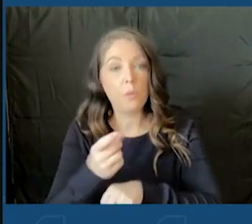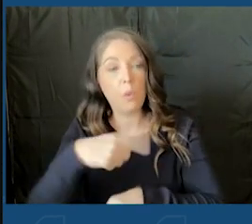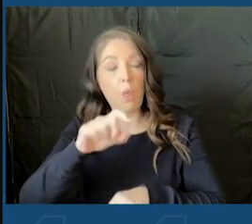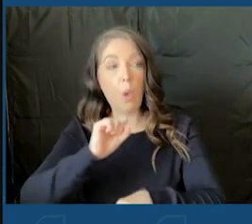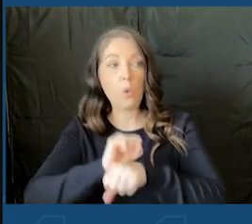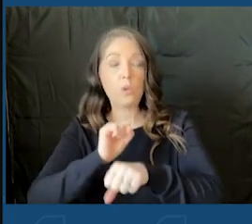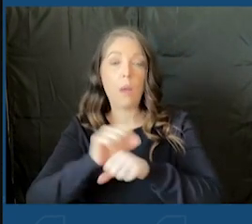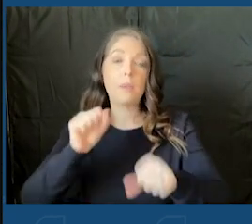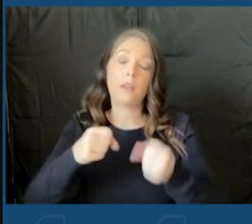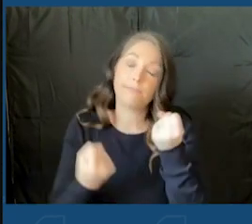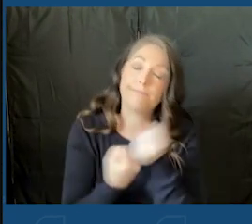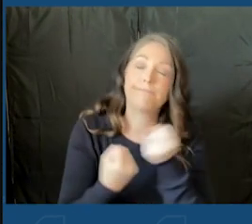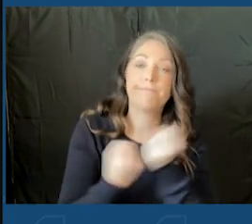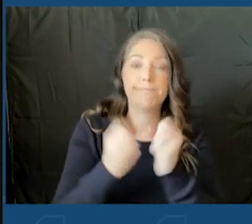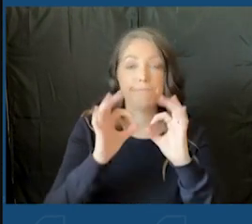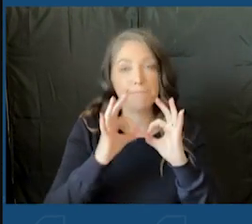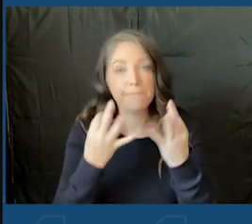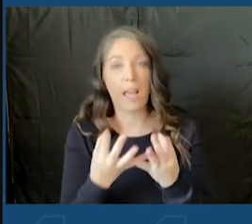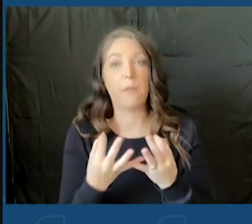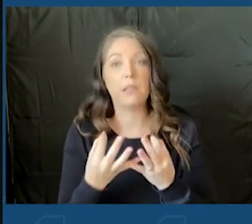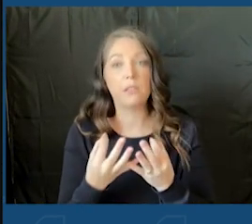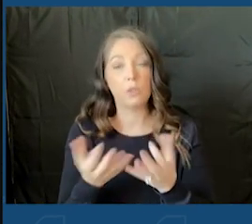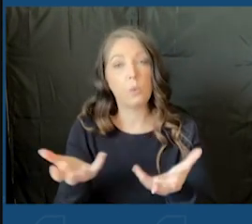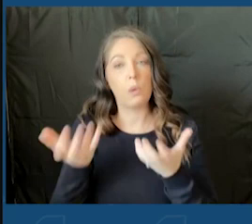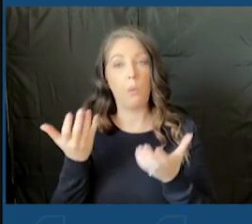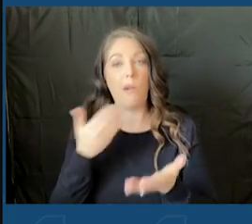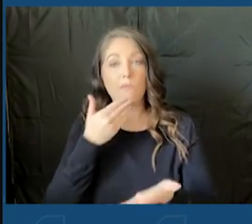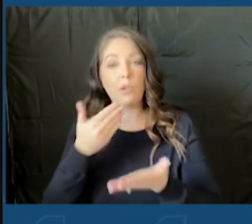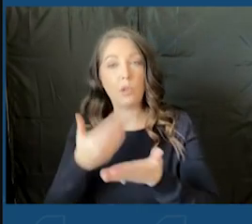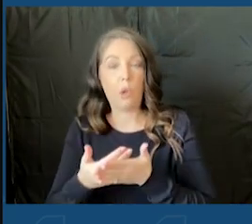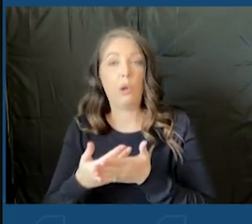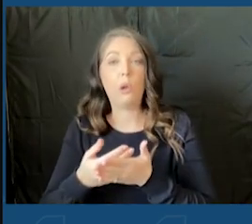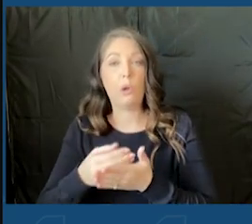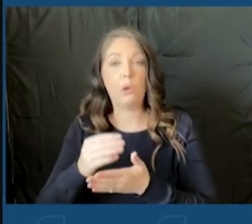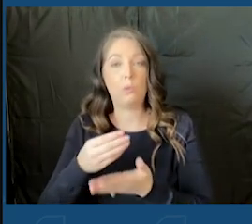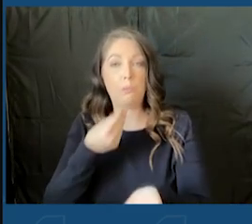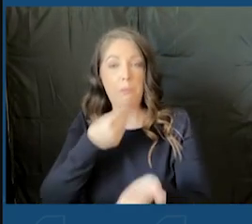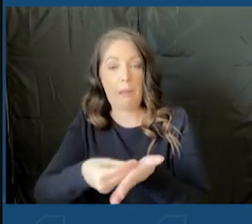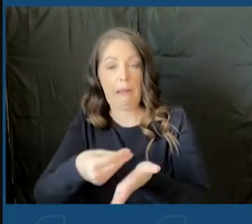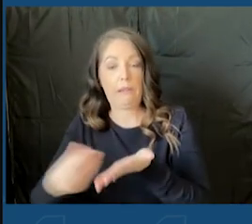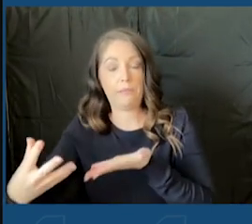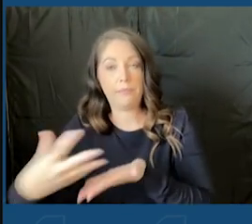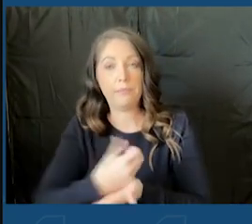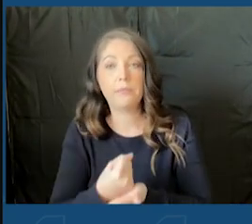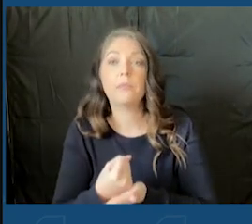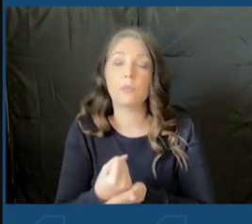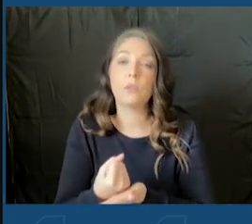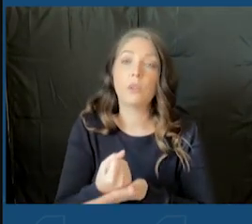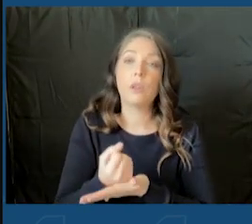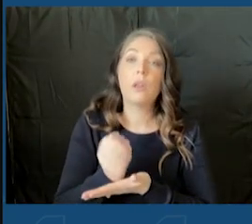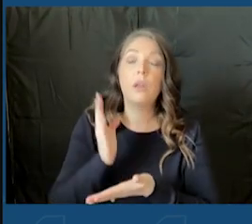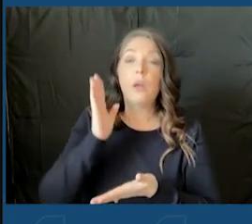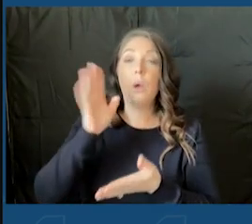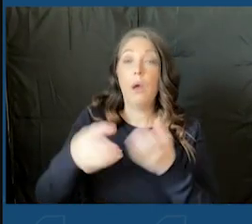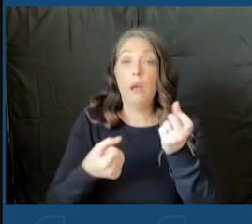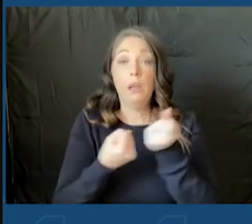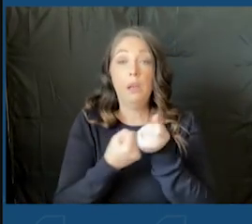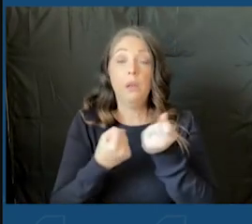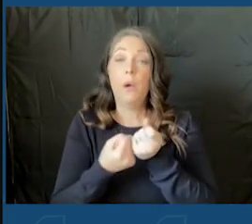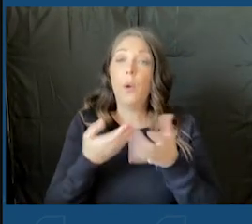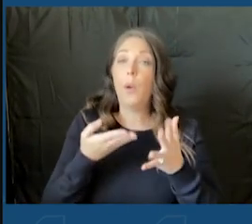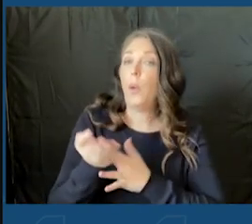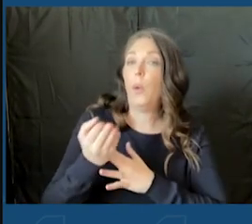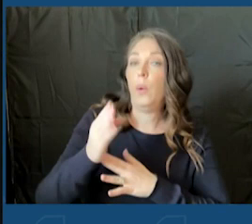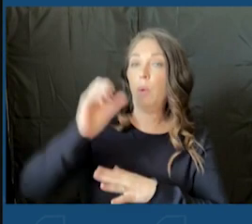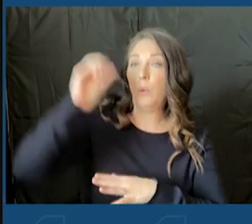families. So having the prevailing wage apply to this work with the solar panels is going to be really important as well. So I